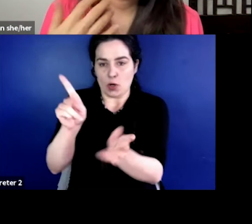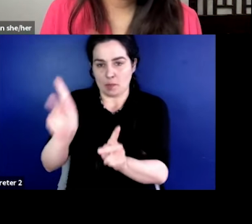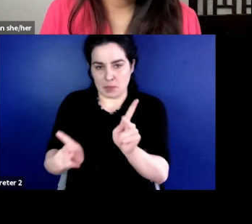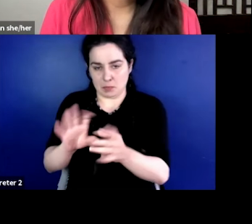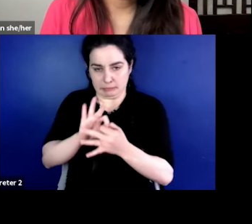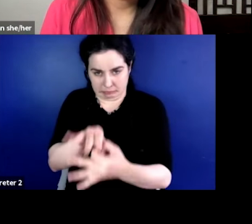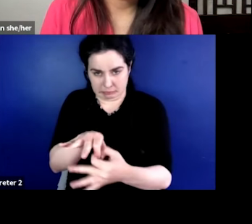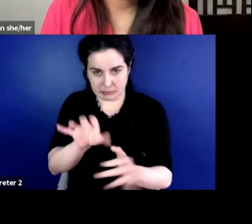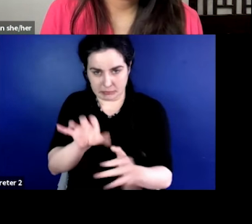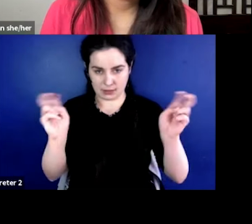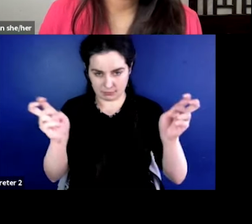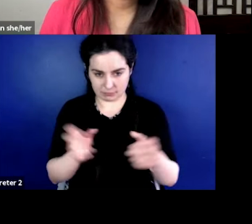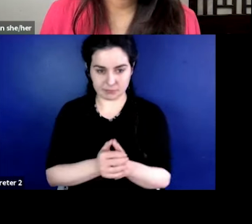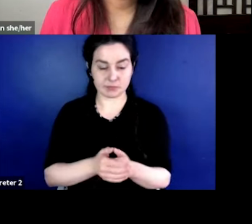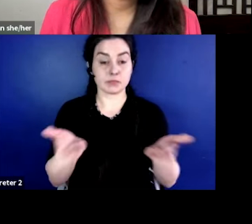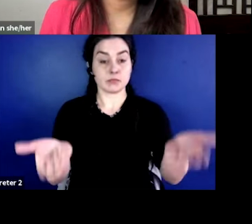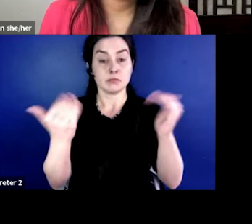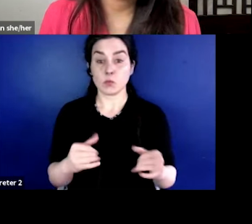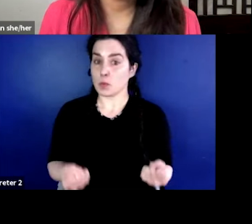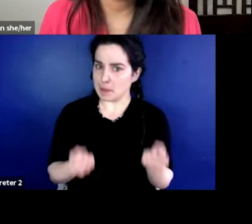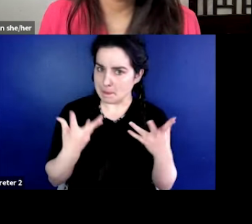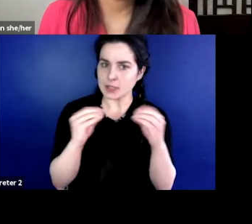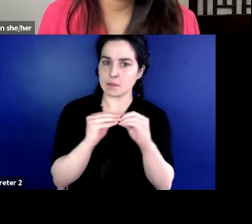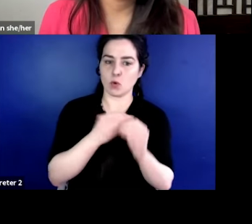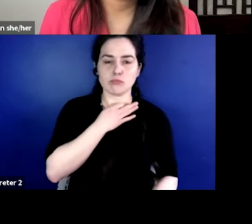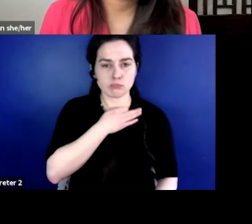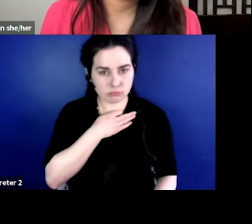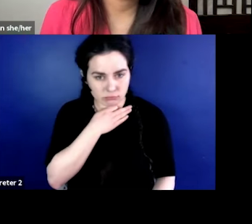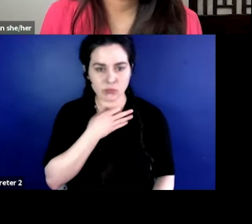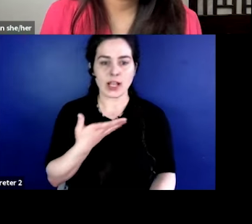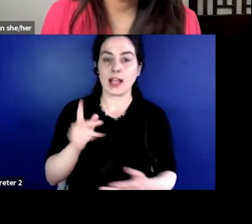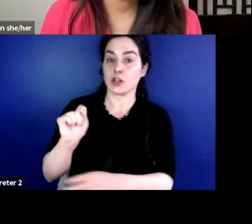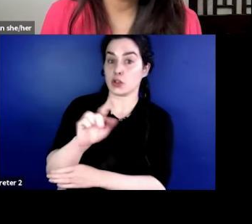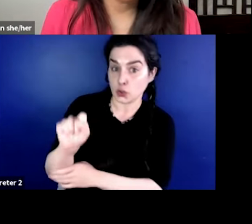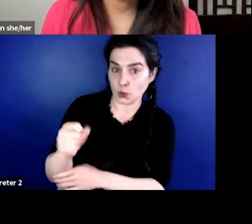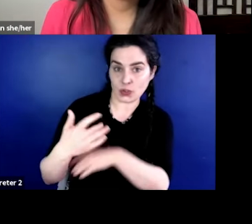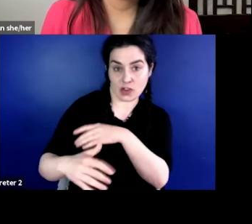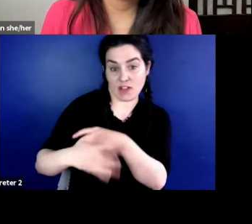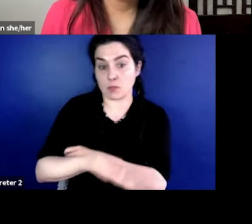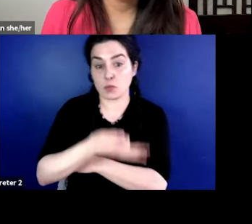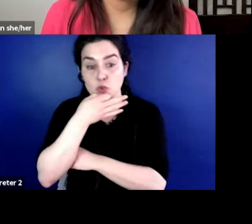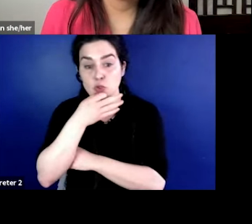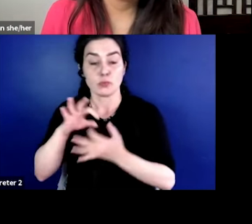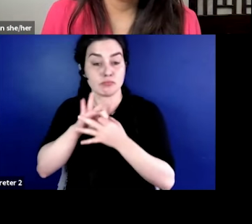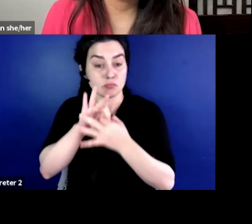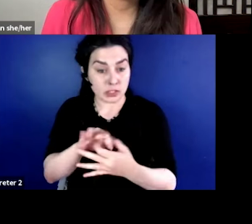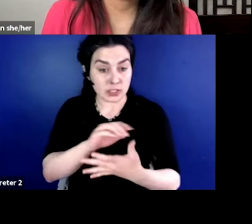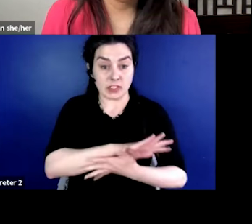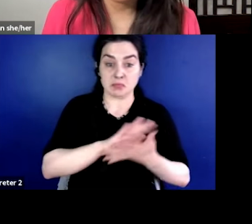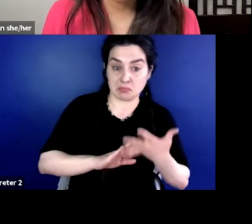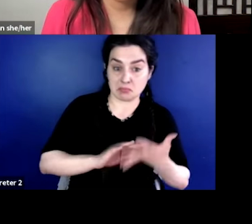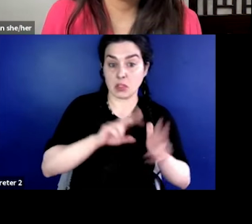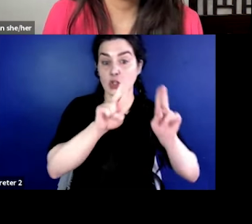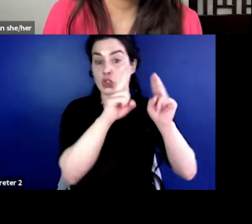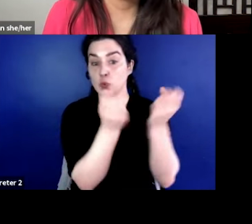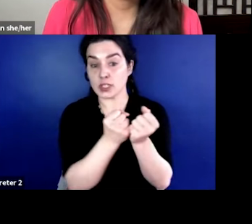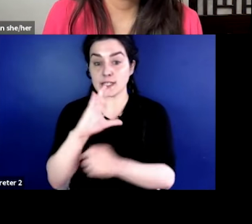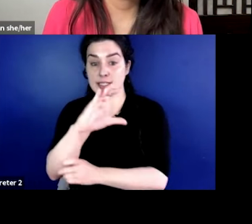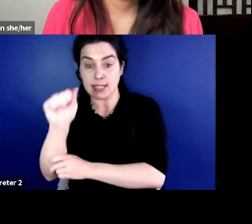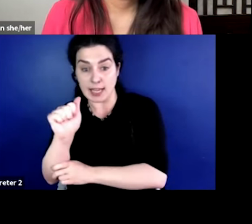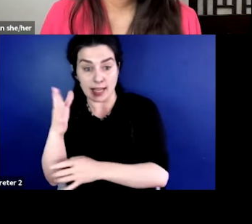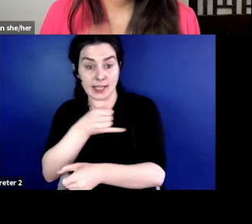And there's going to be lots more questions and tools available coming forward. So one on unions, collective agreements, and institutional responses to campus